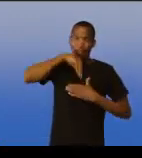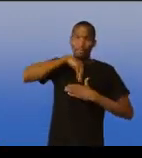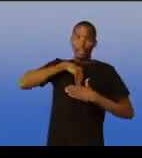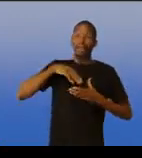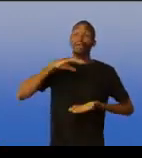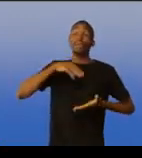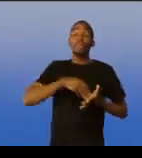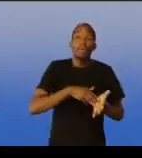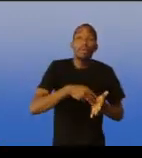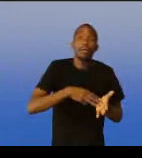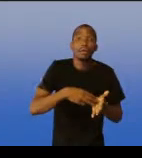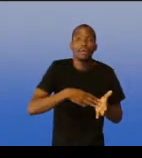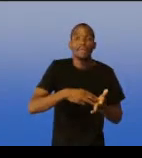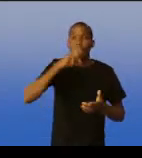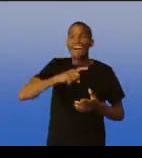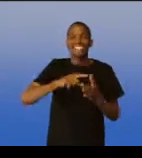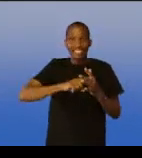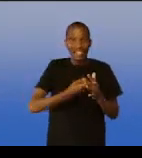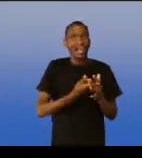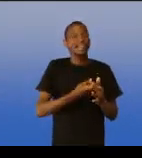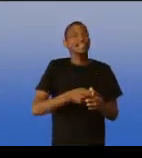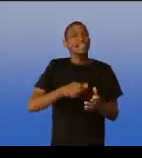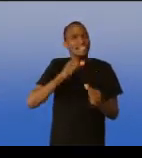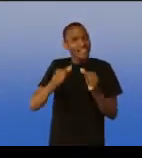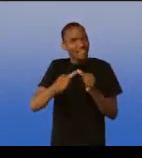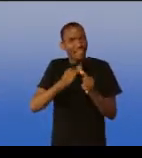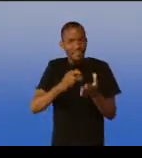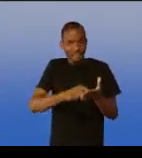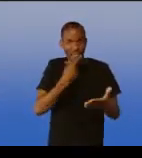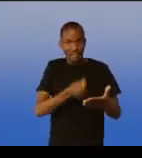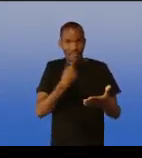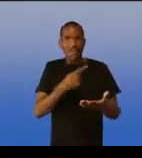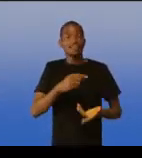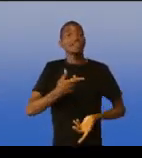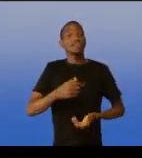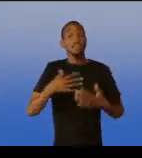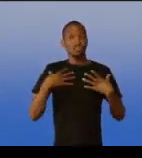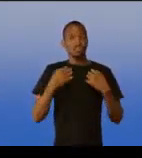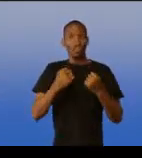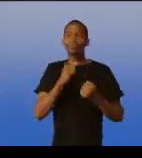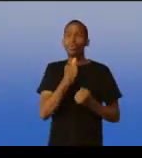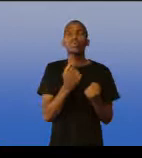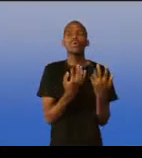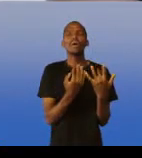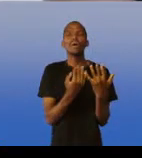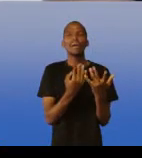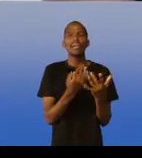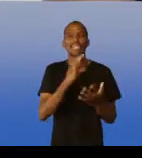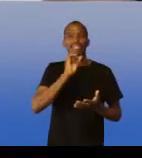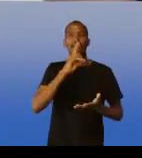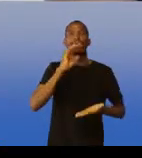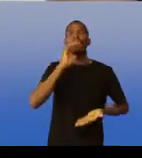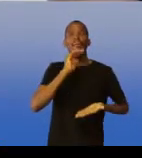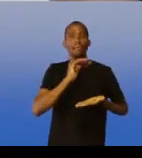low. The benefit of starting treatment early is that you are preserving your immunity. You don't have to wait until your immune system is really down